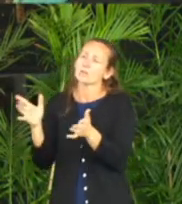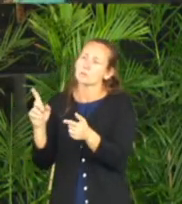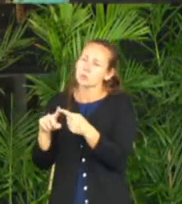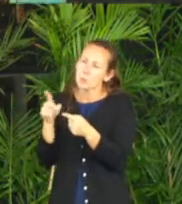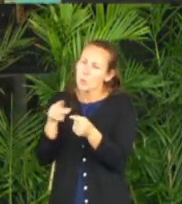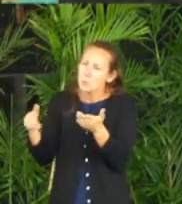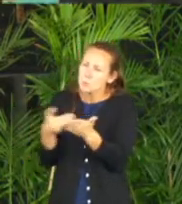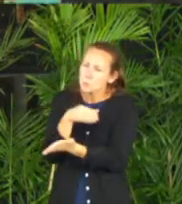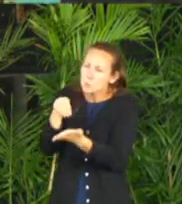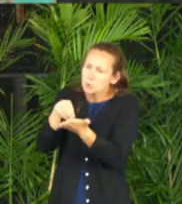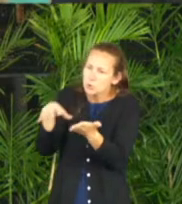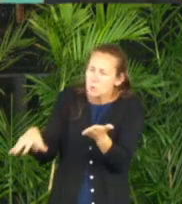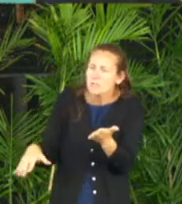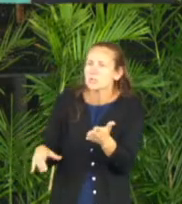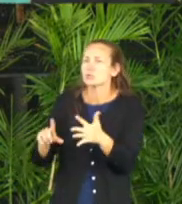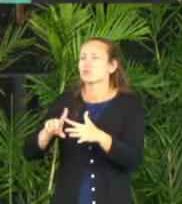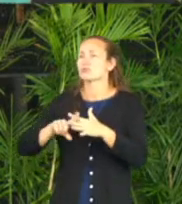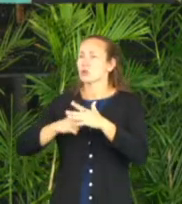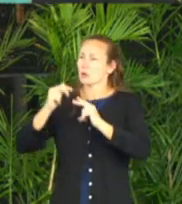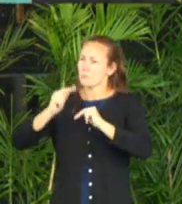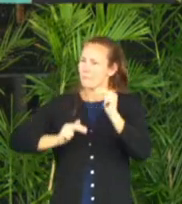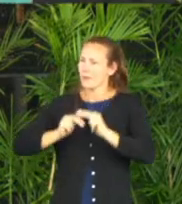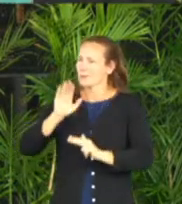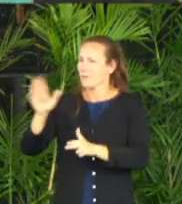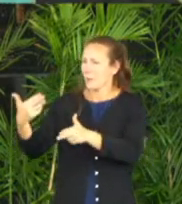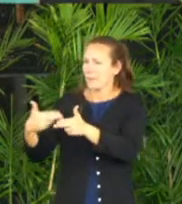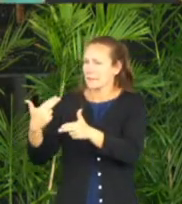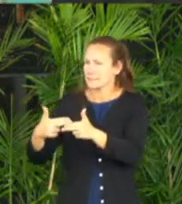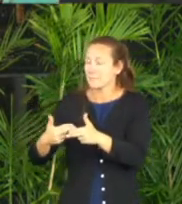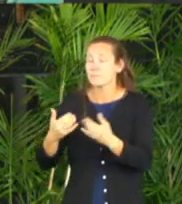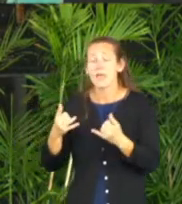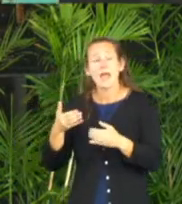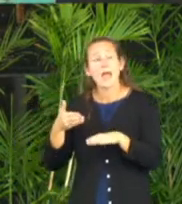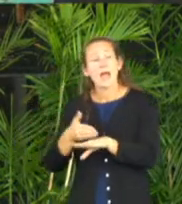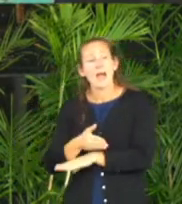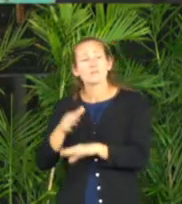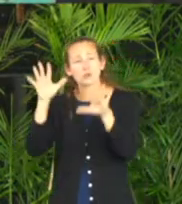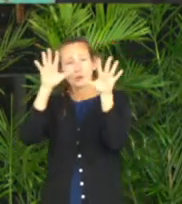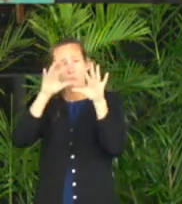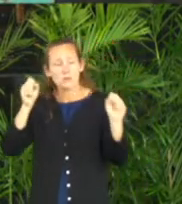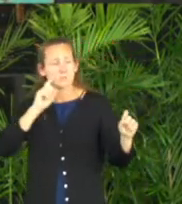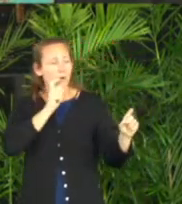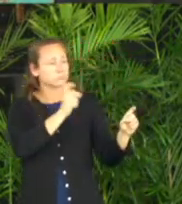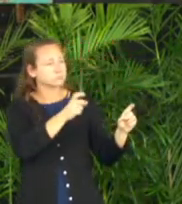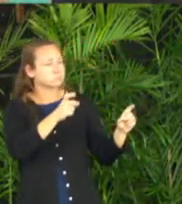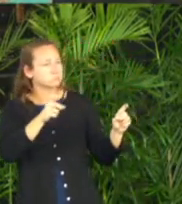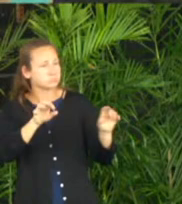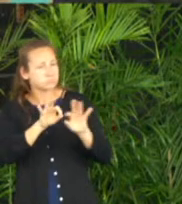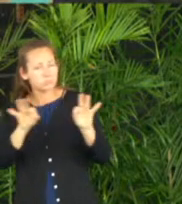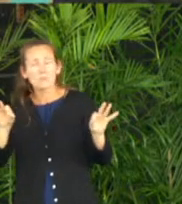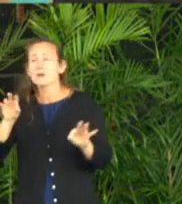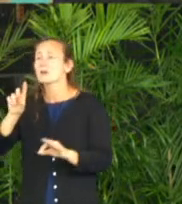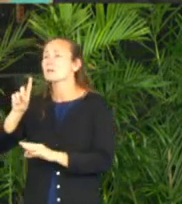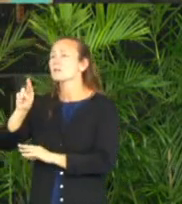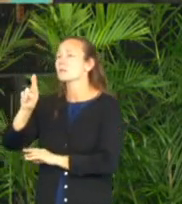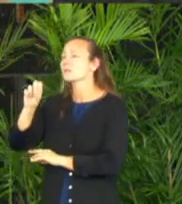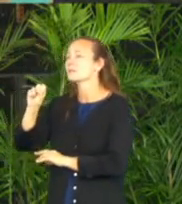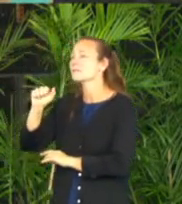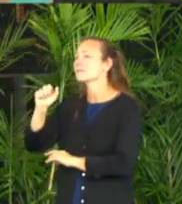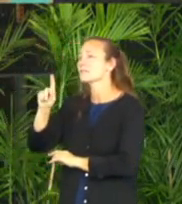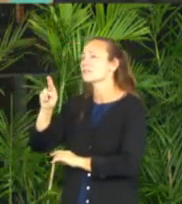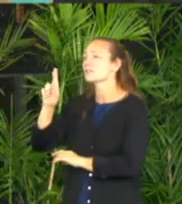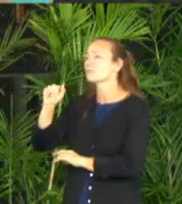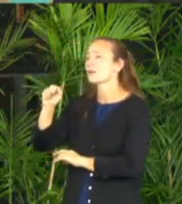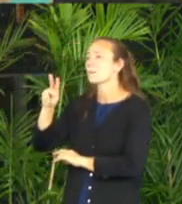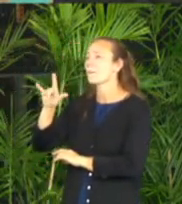their legacy. Today, after the graduates received their diploma from President Joyner, Dr. Sandra Miles, Vice President of Student Affairs,